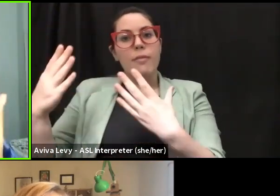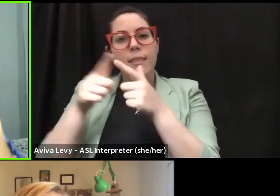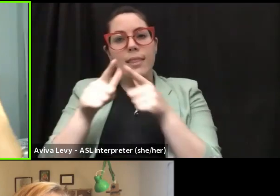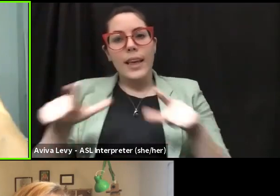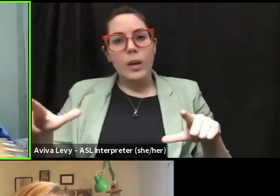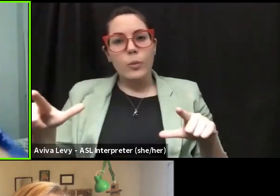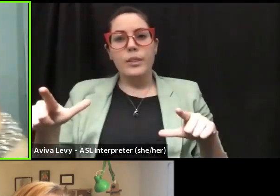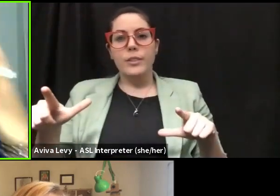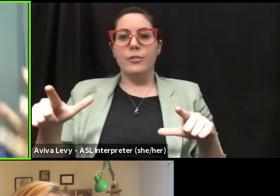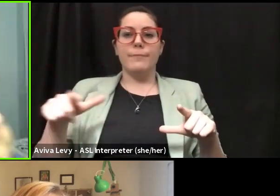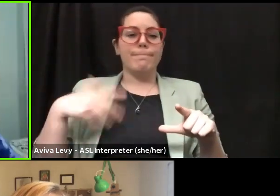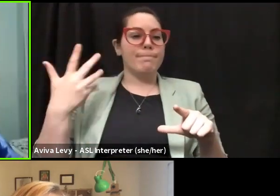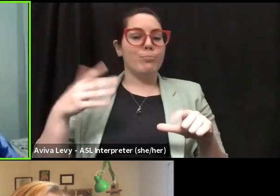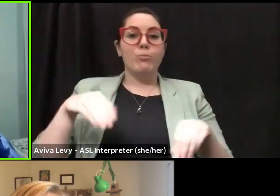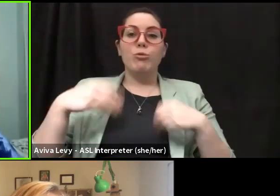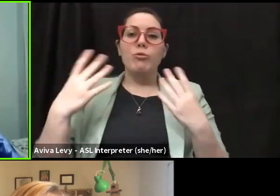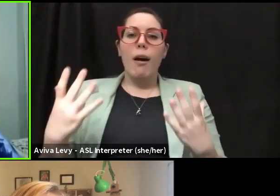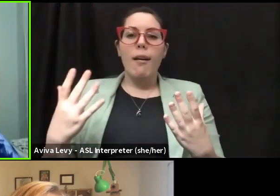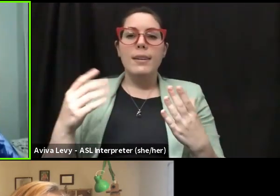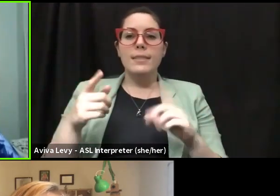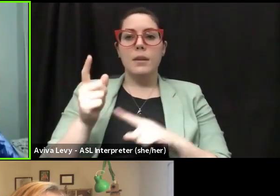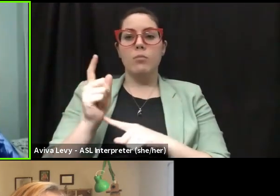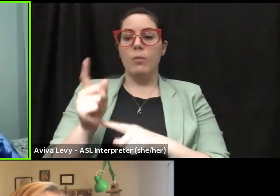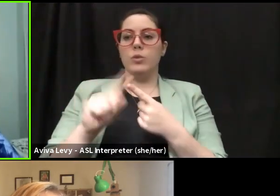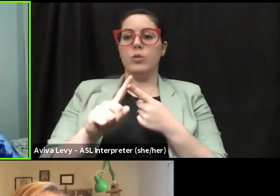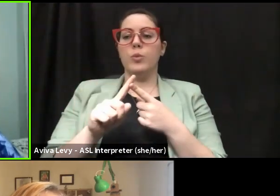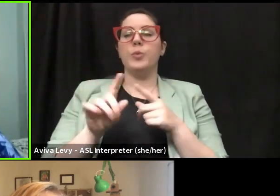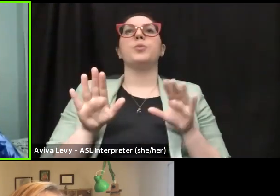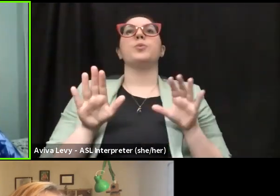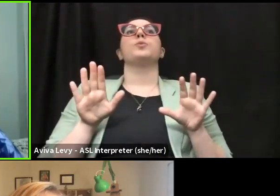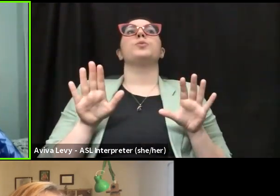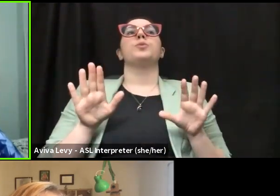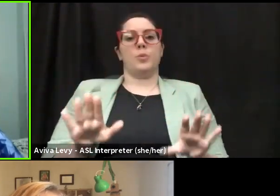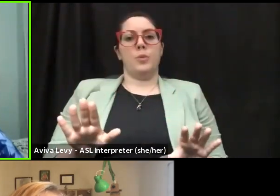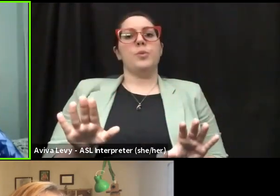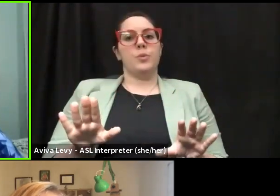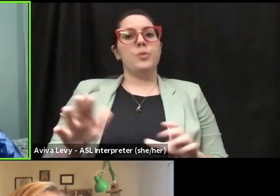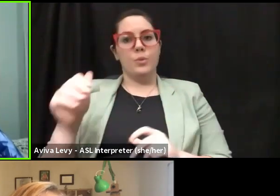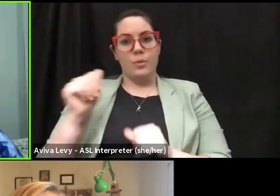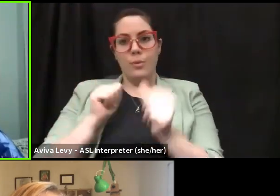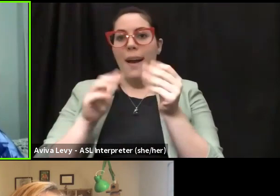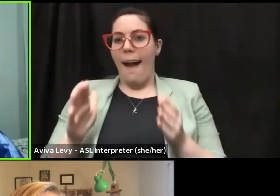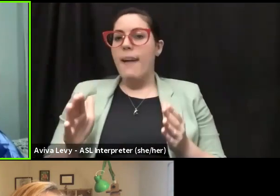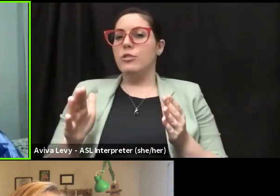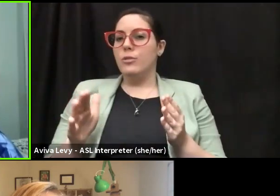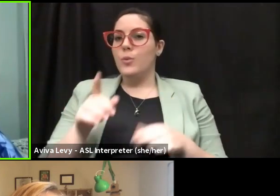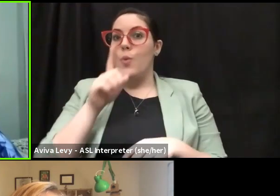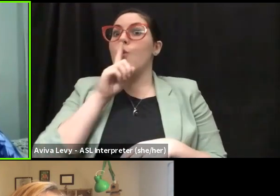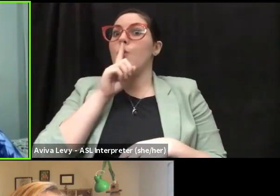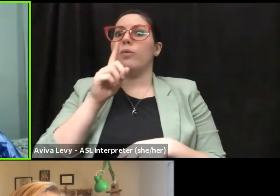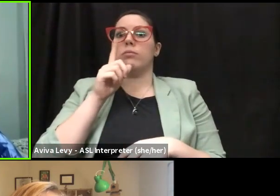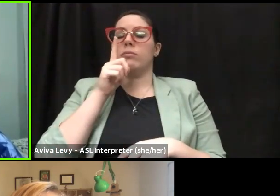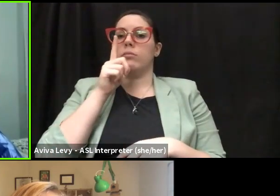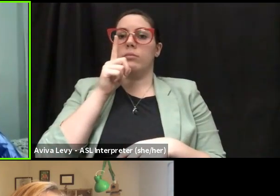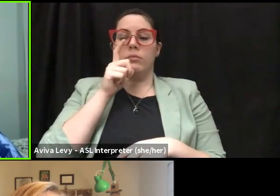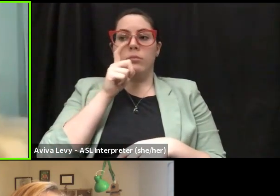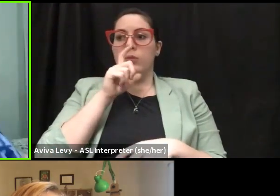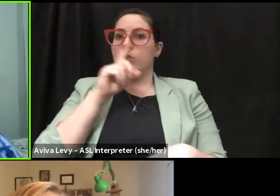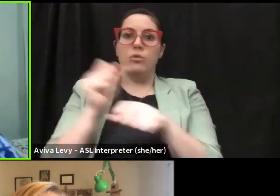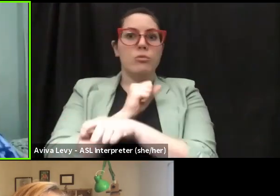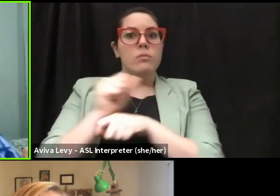it gives a moment to rest in the fact that actors are the foundation of